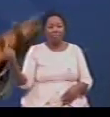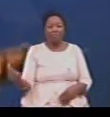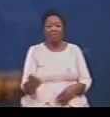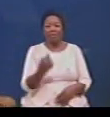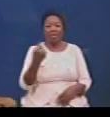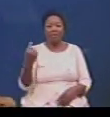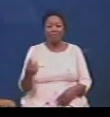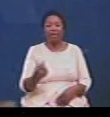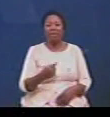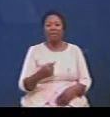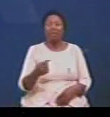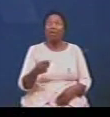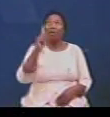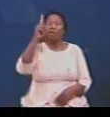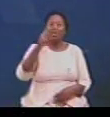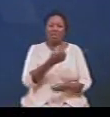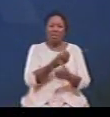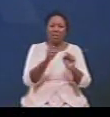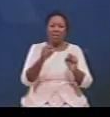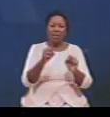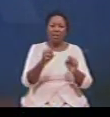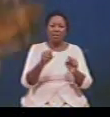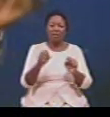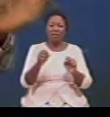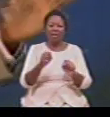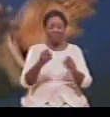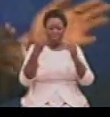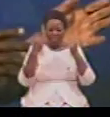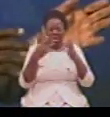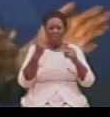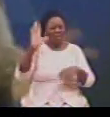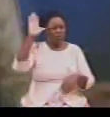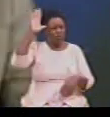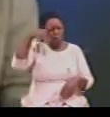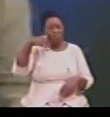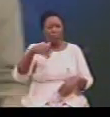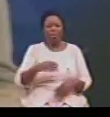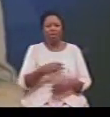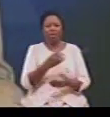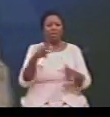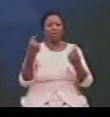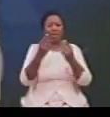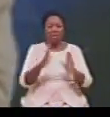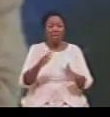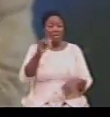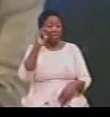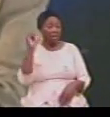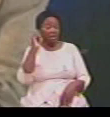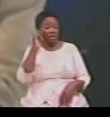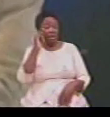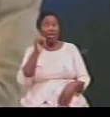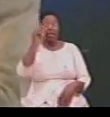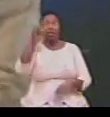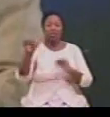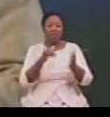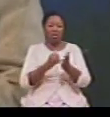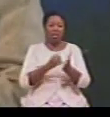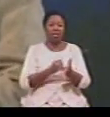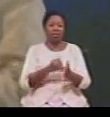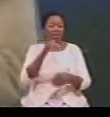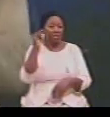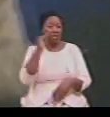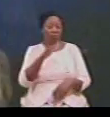He saved the vilest of sinners yesterday. He does that today. He'll continue doing